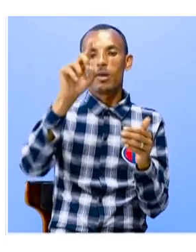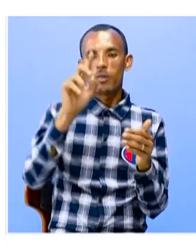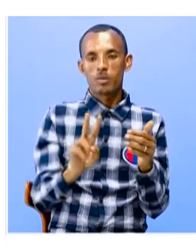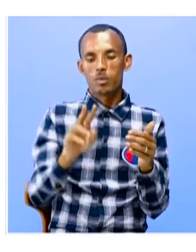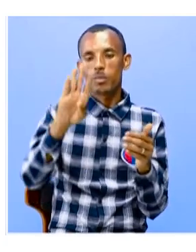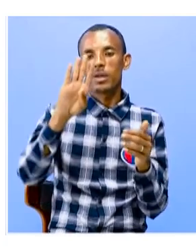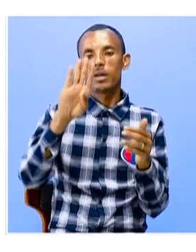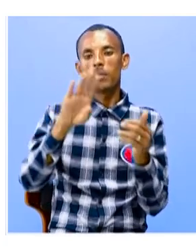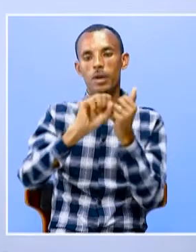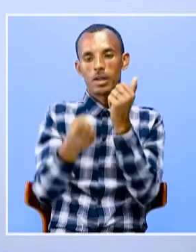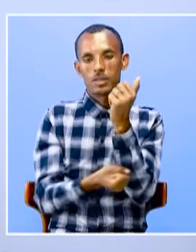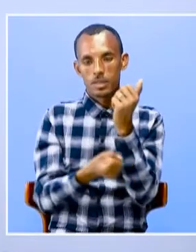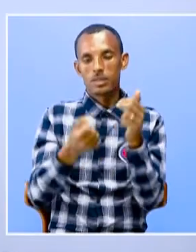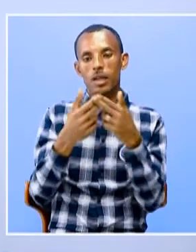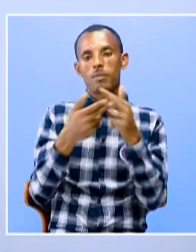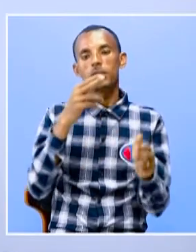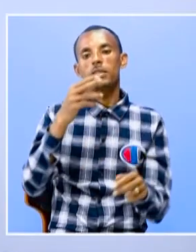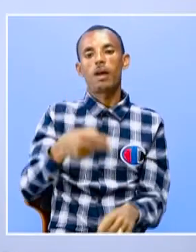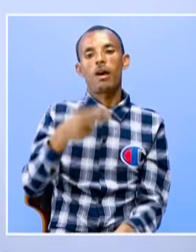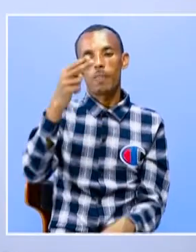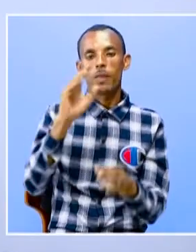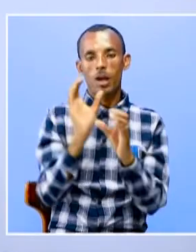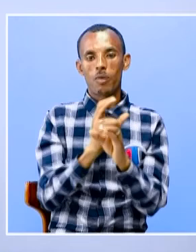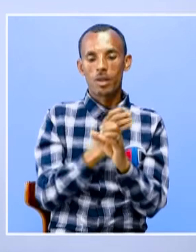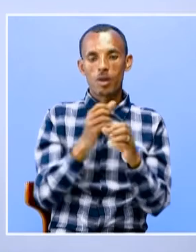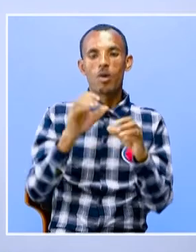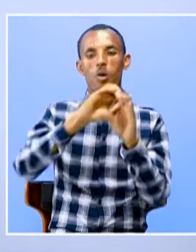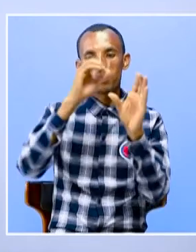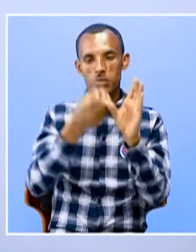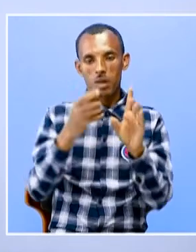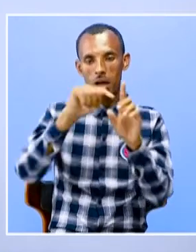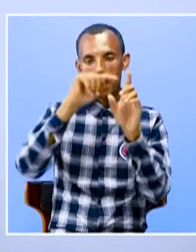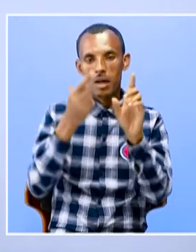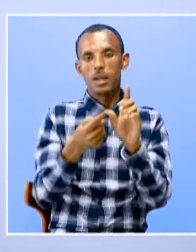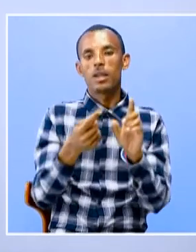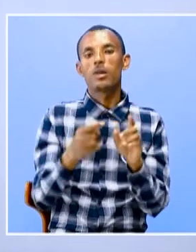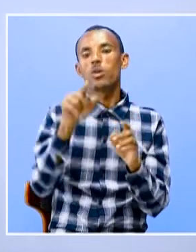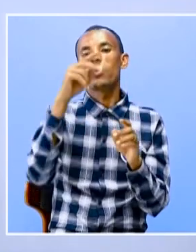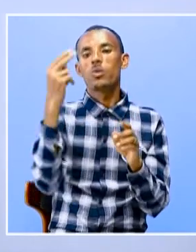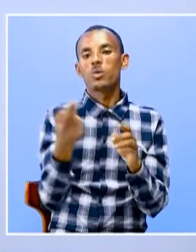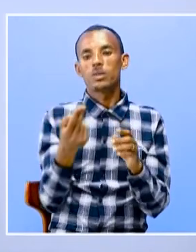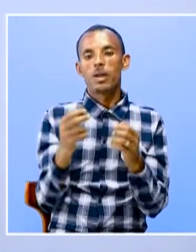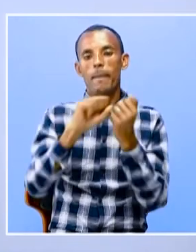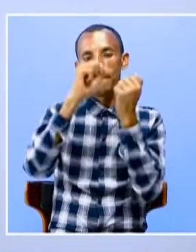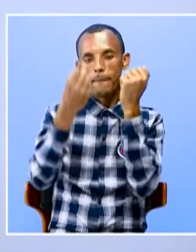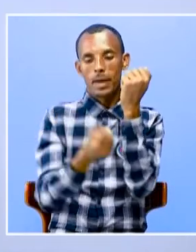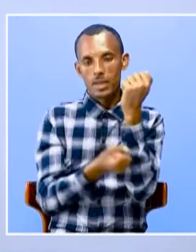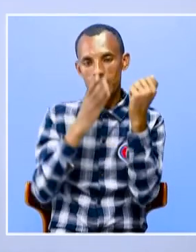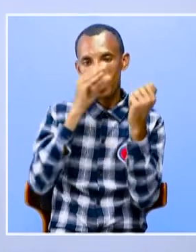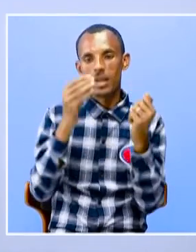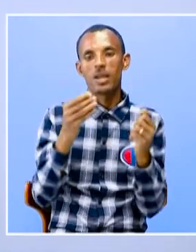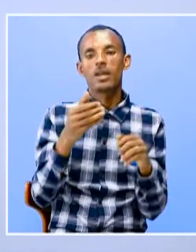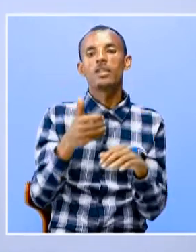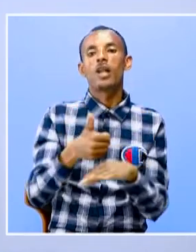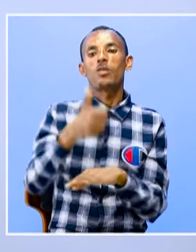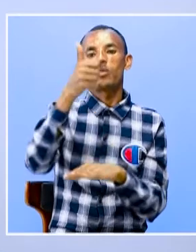Therefore, to calculate area of obtuse angle triangle, you can use its base, and the altitude will be outside